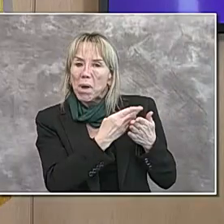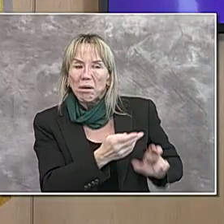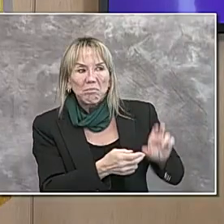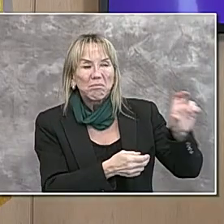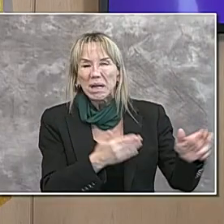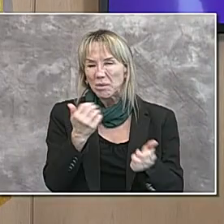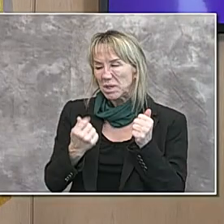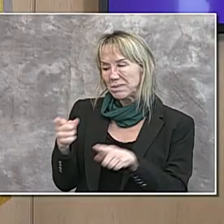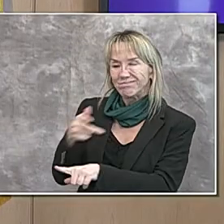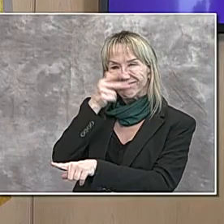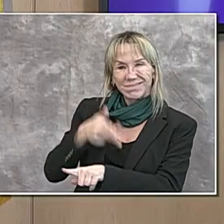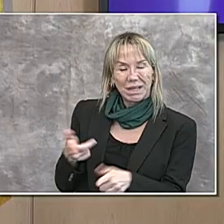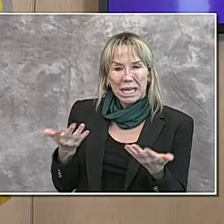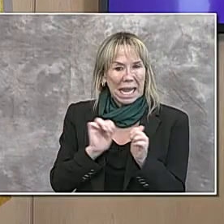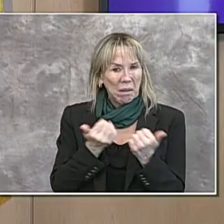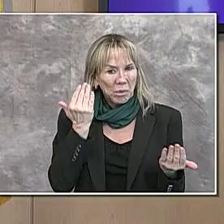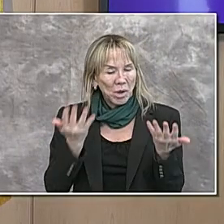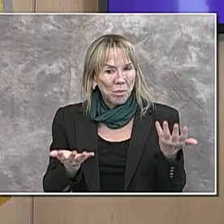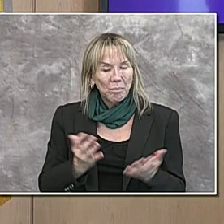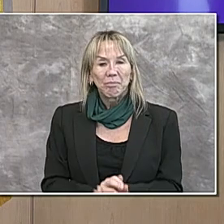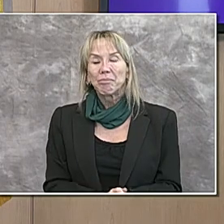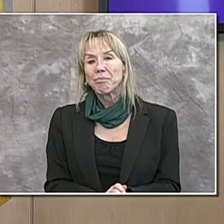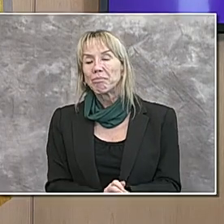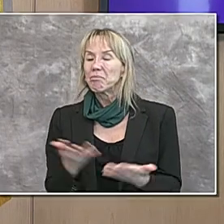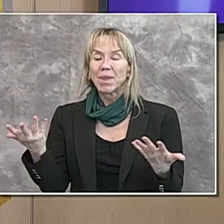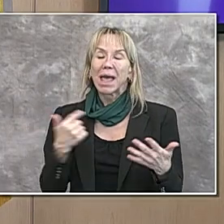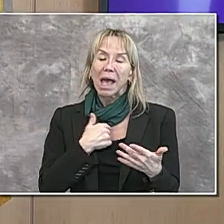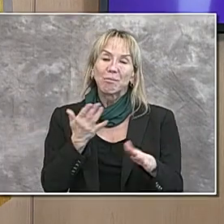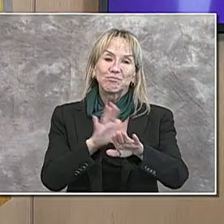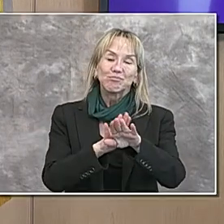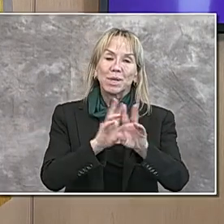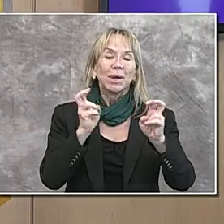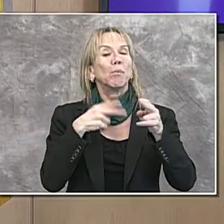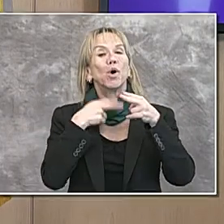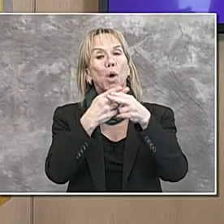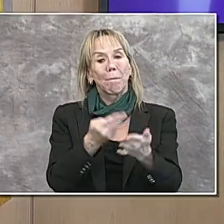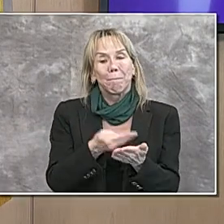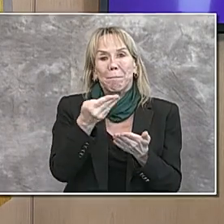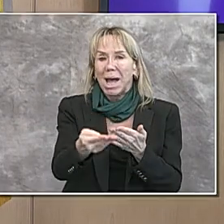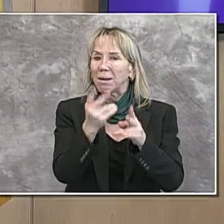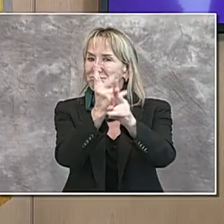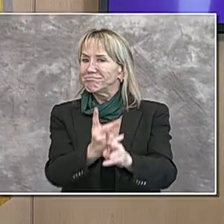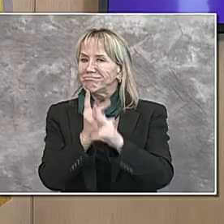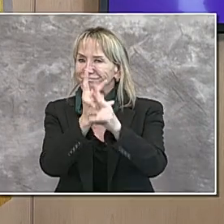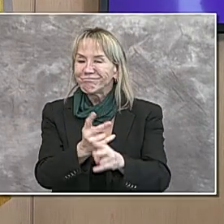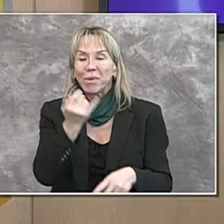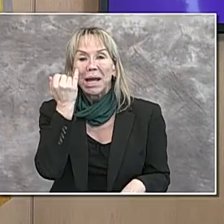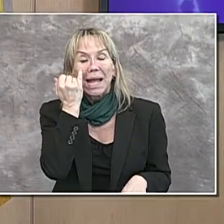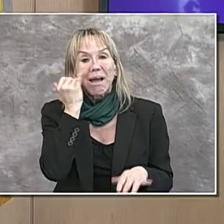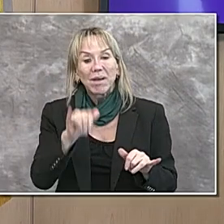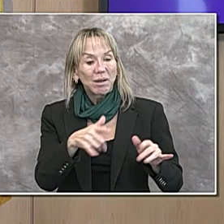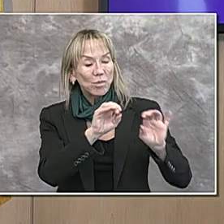and worth their time and money? I would just do a little bit of buyer beware. If it's a pop-up with an